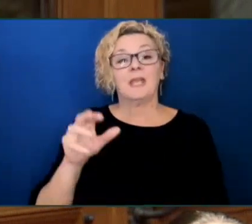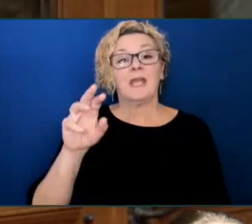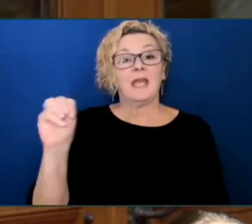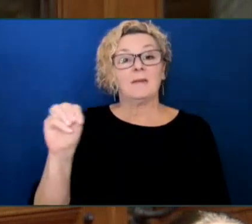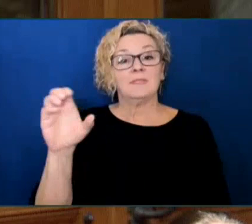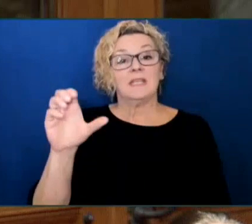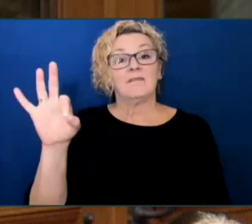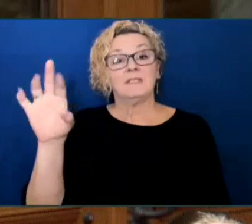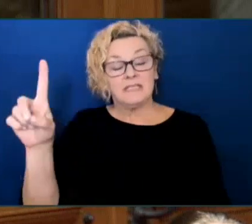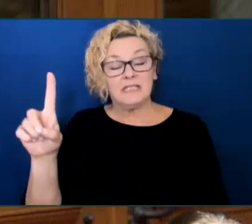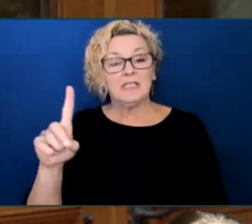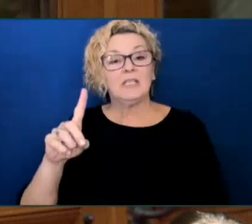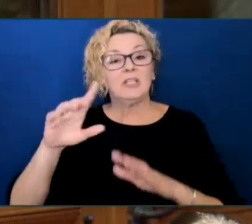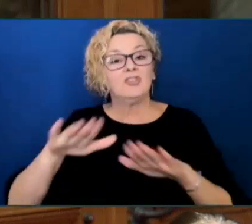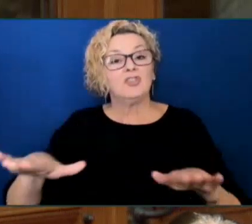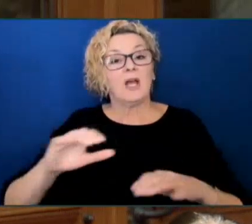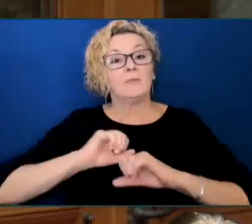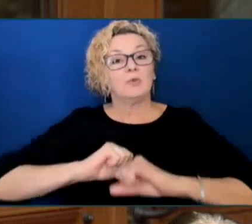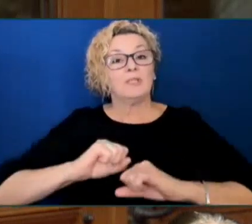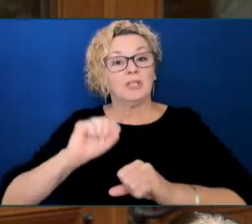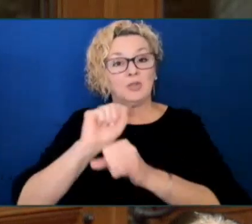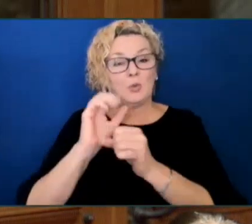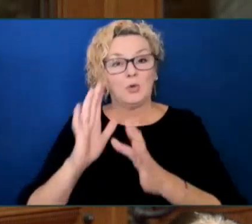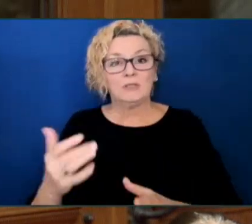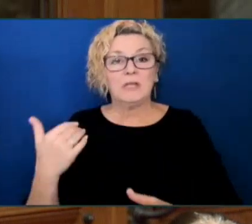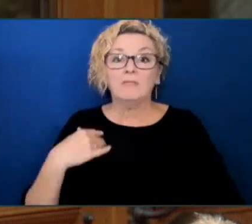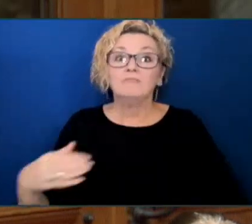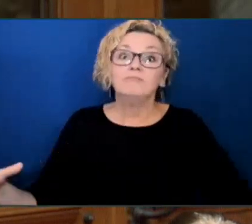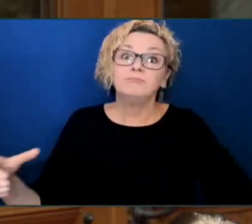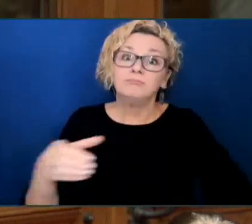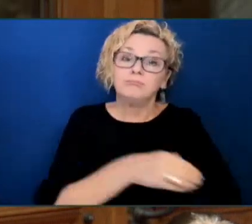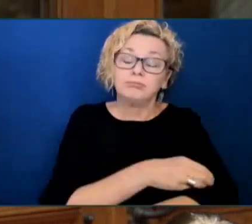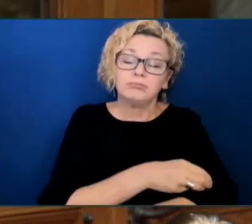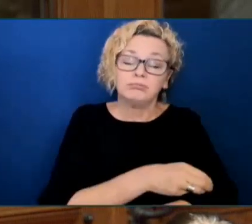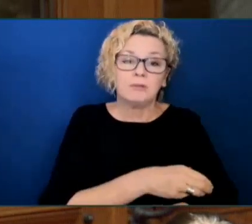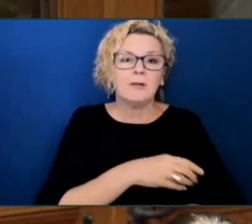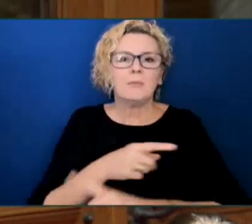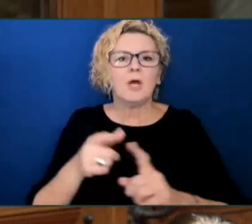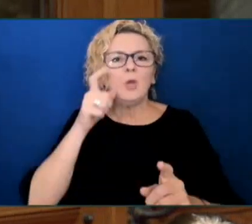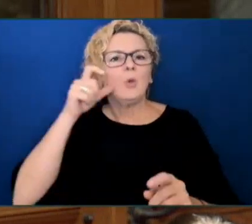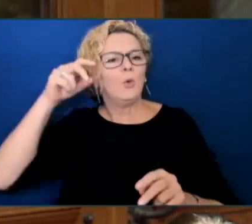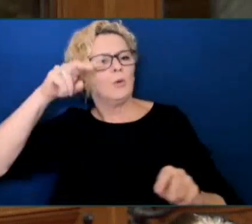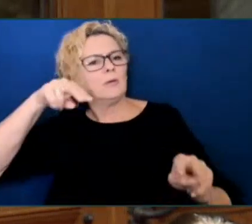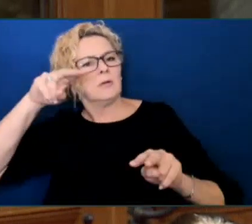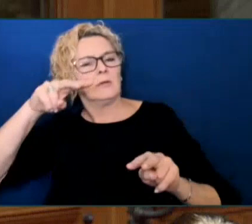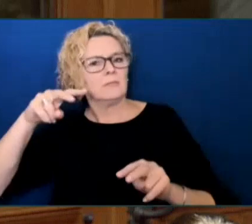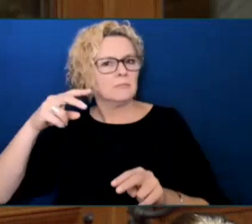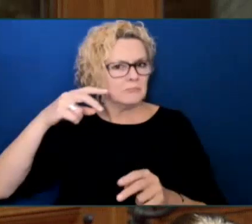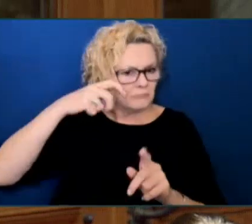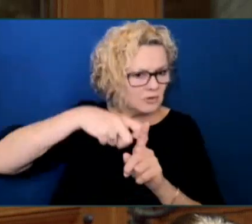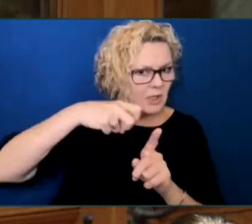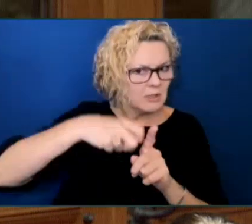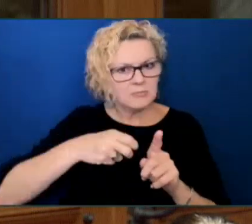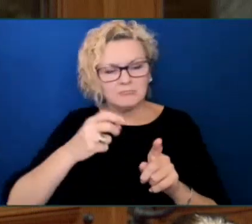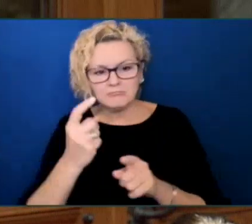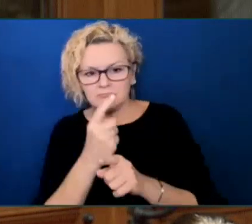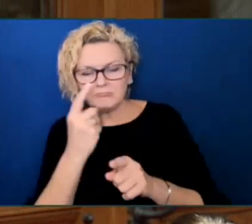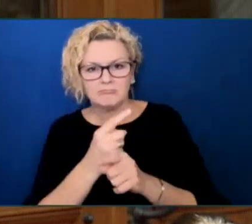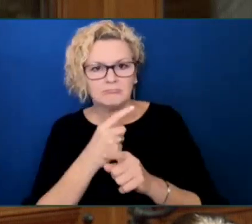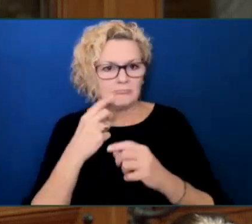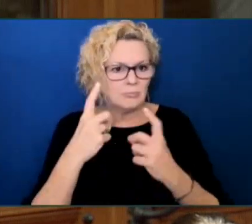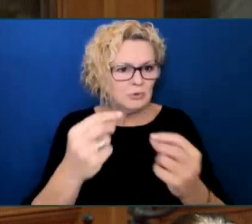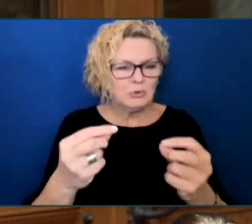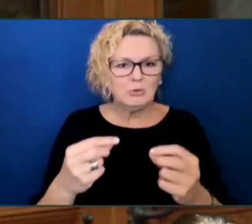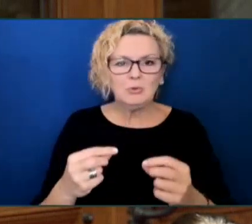no regulation or independent oversight of the profession. MCFD social workers have the authority to conduct risk assessments,